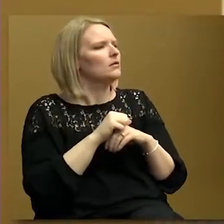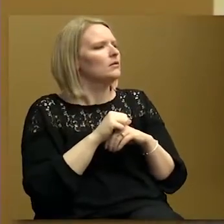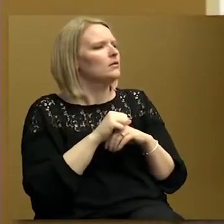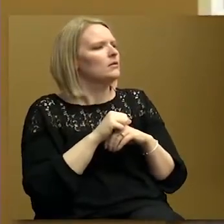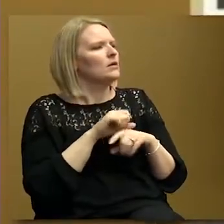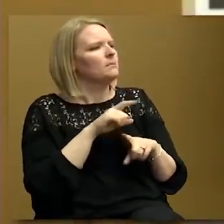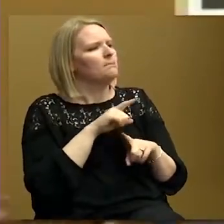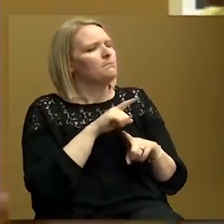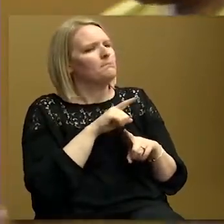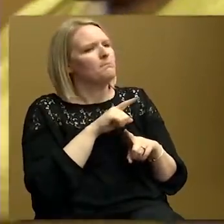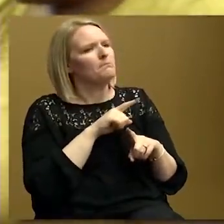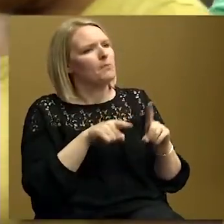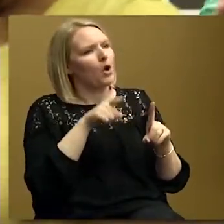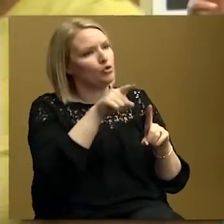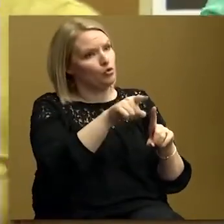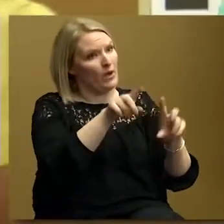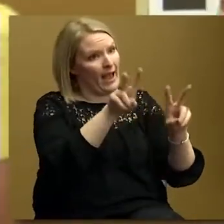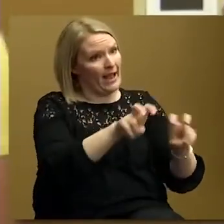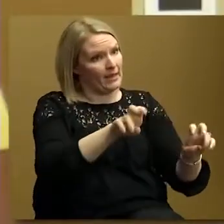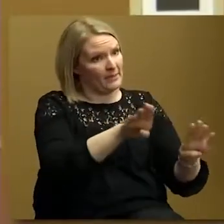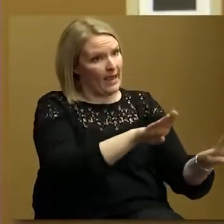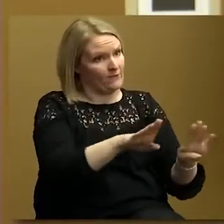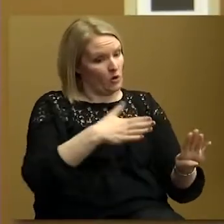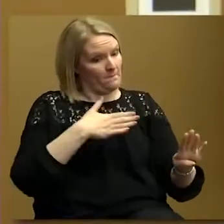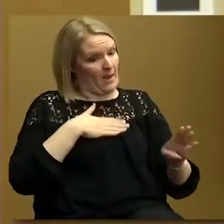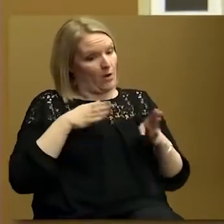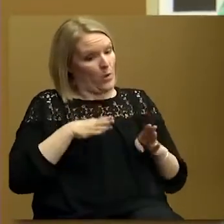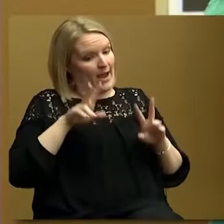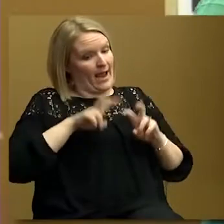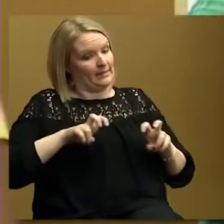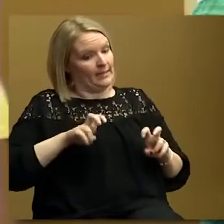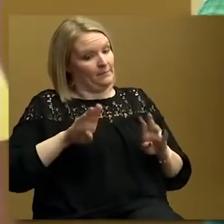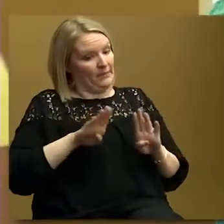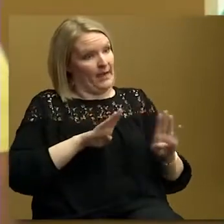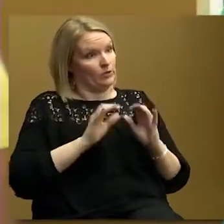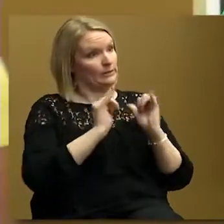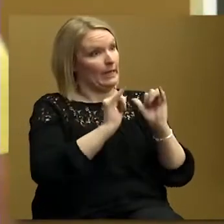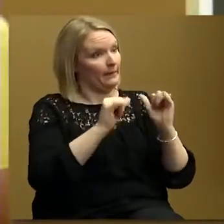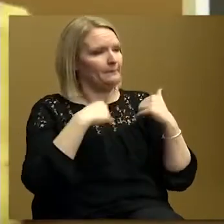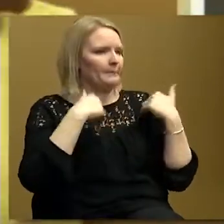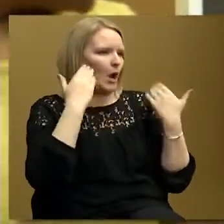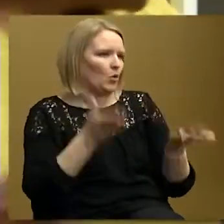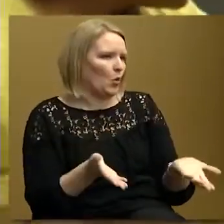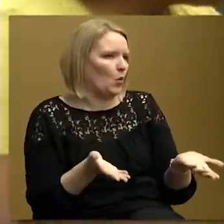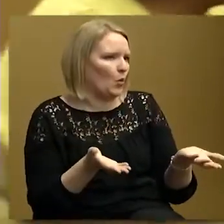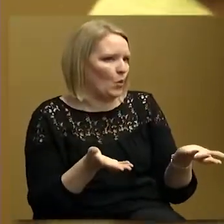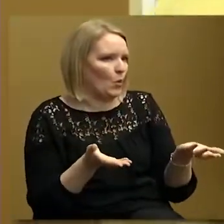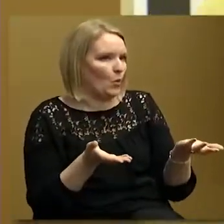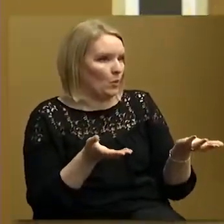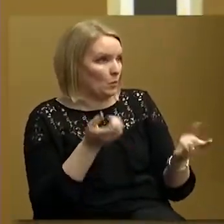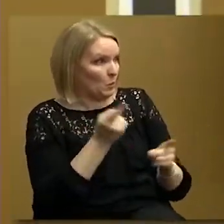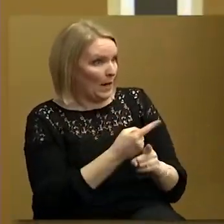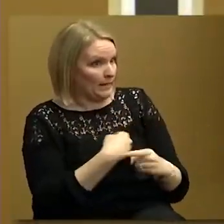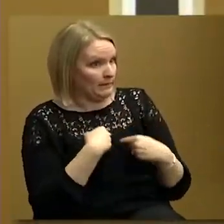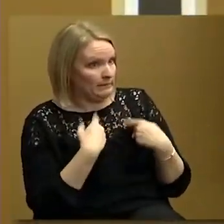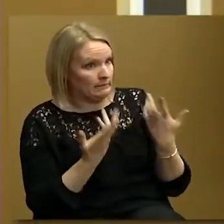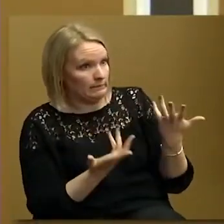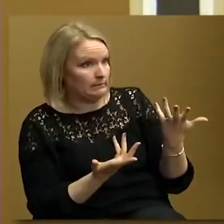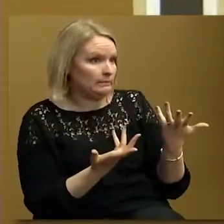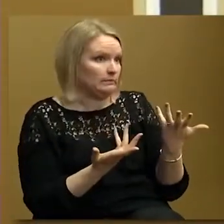look at behavior the same way that I've been looking at it for quite a while now. Would that be accurate,